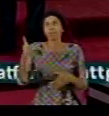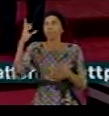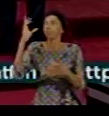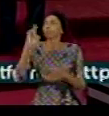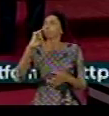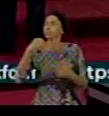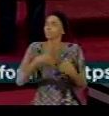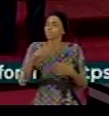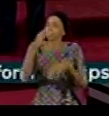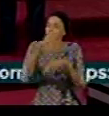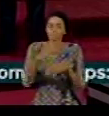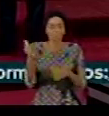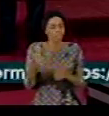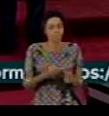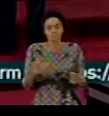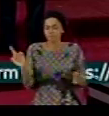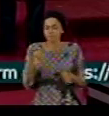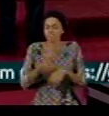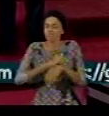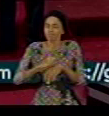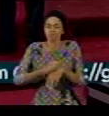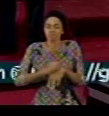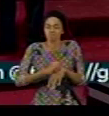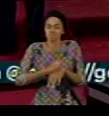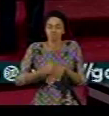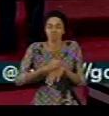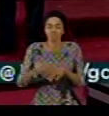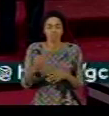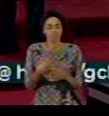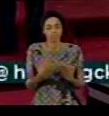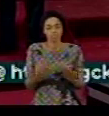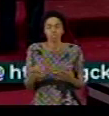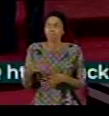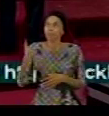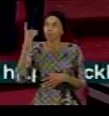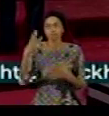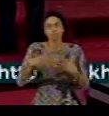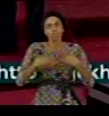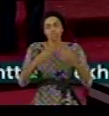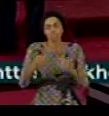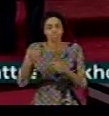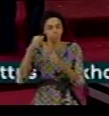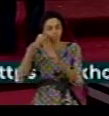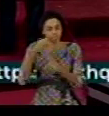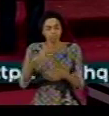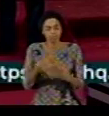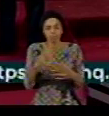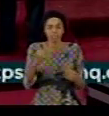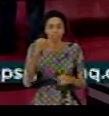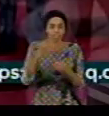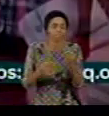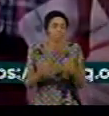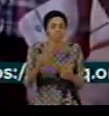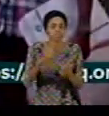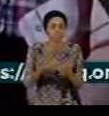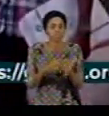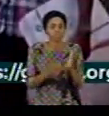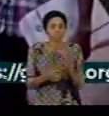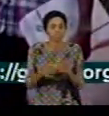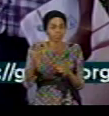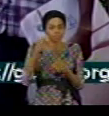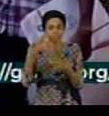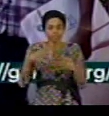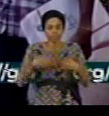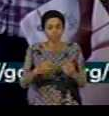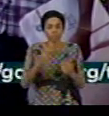paining me and scratching me you know God hear me so at the end of this program I got my healing just like